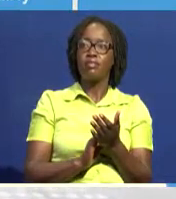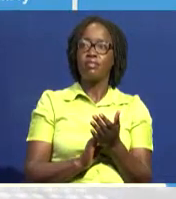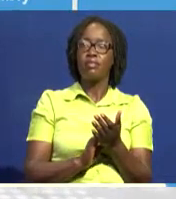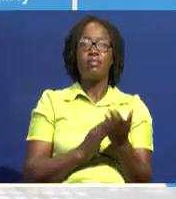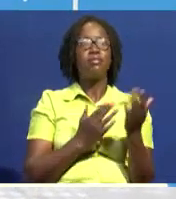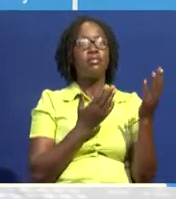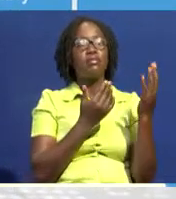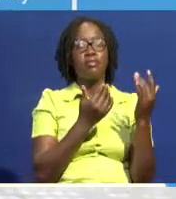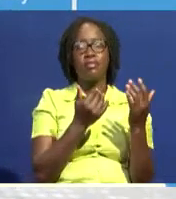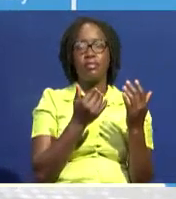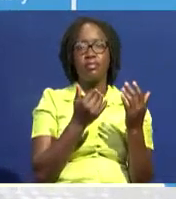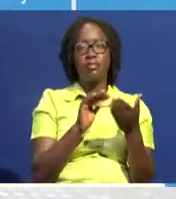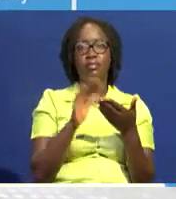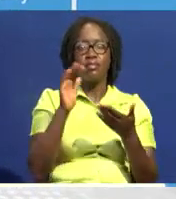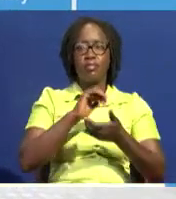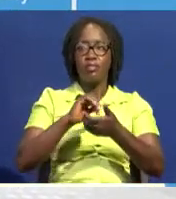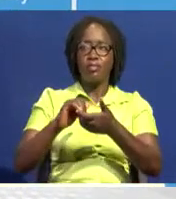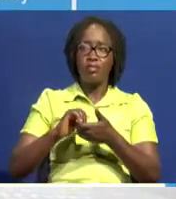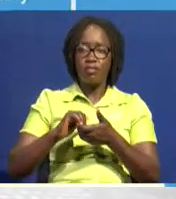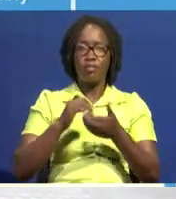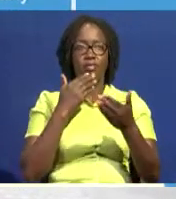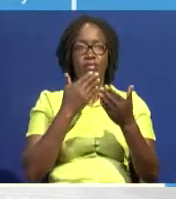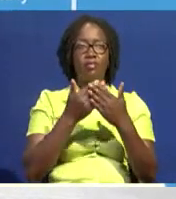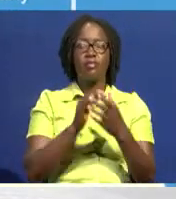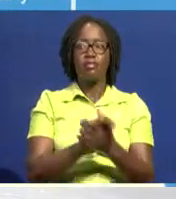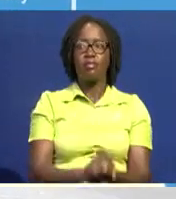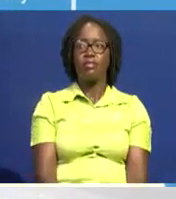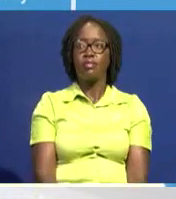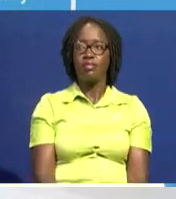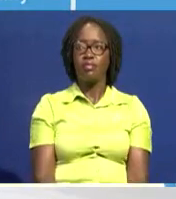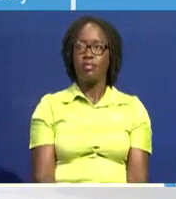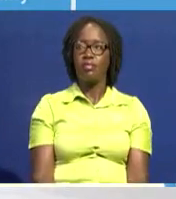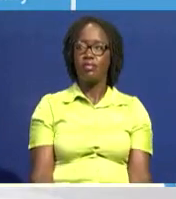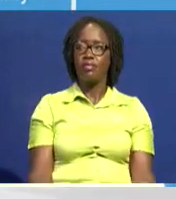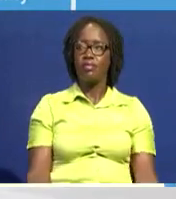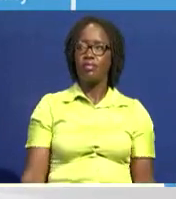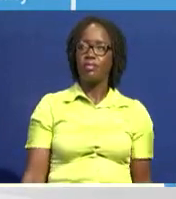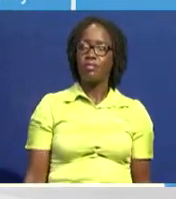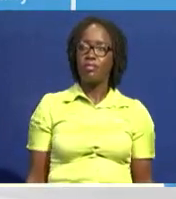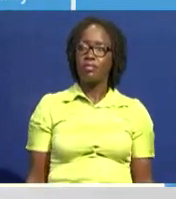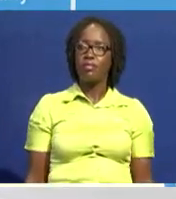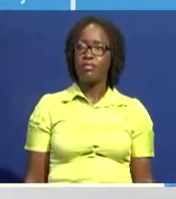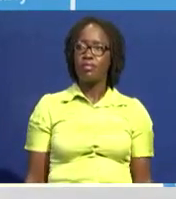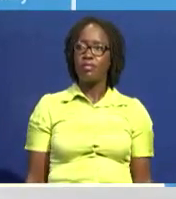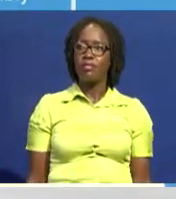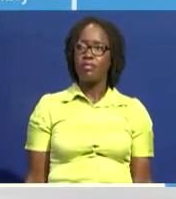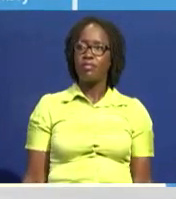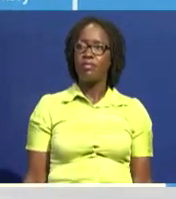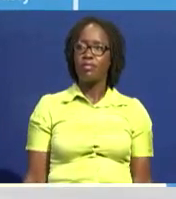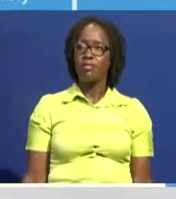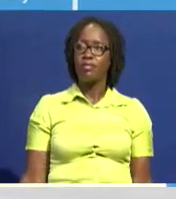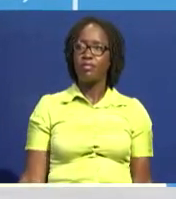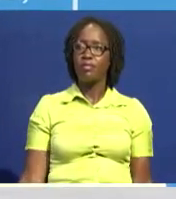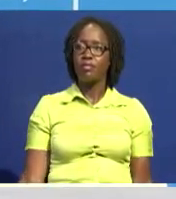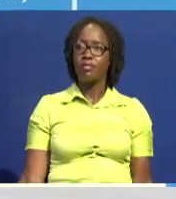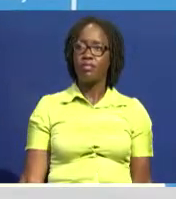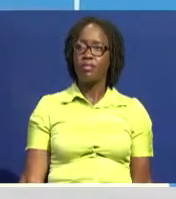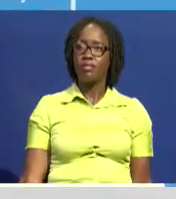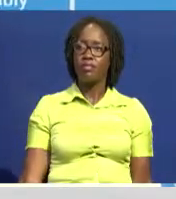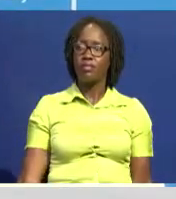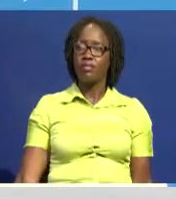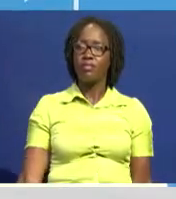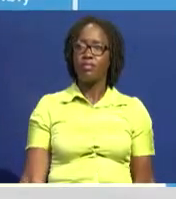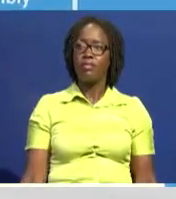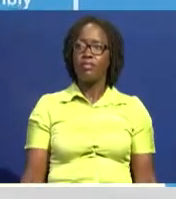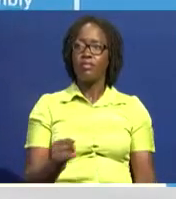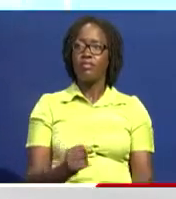looking forward to more engagements. Thank you. Thank you very much, Honorable Tuya. And now to our final speaker, Ms. Ohalek, who will